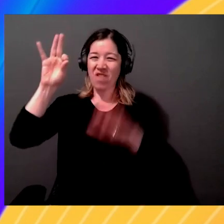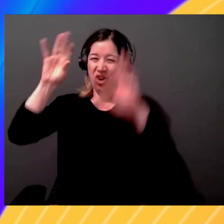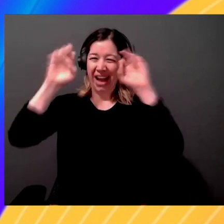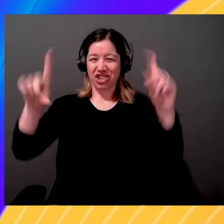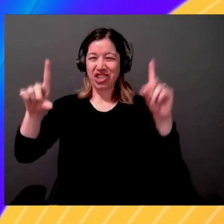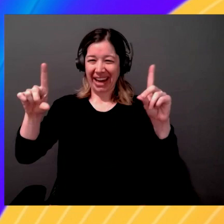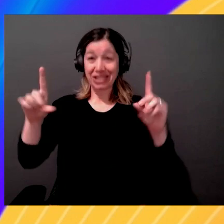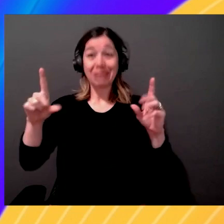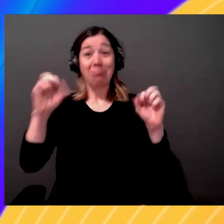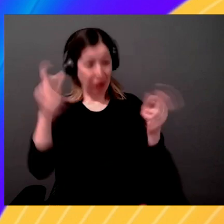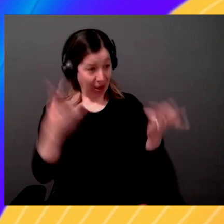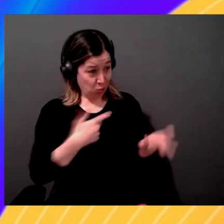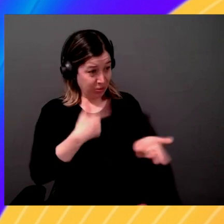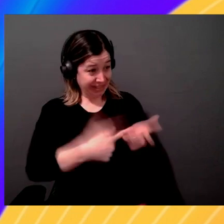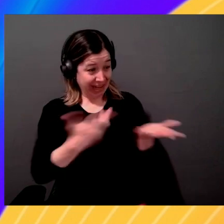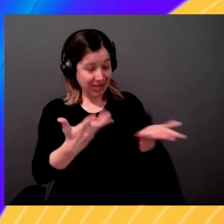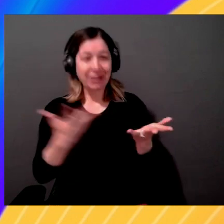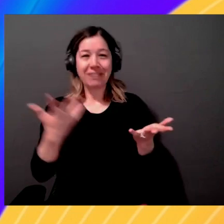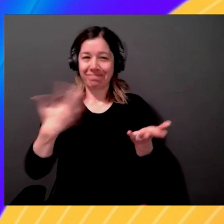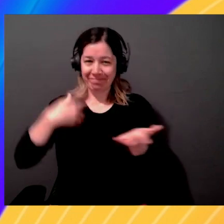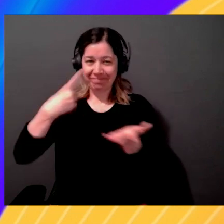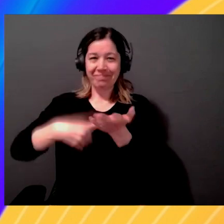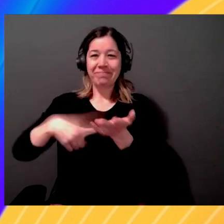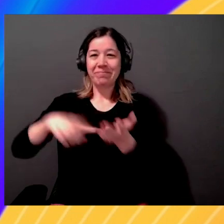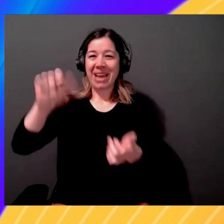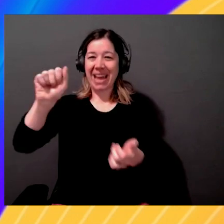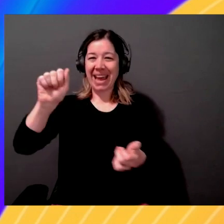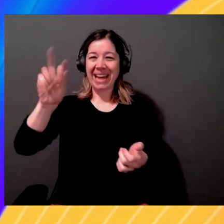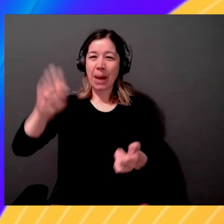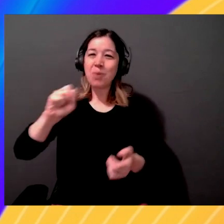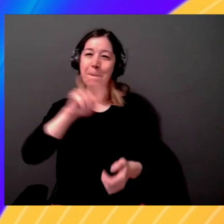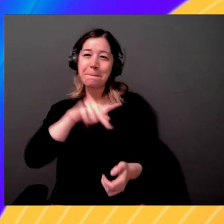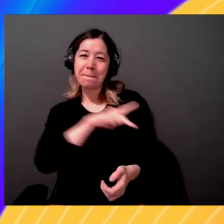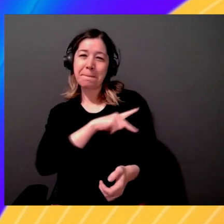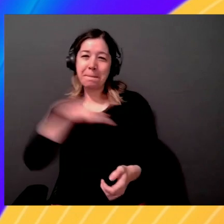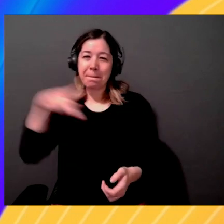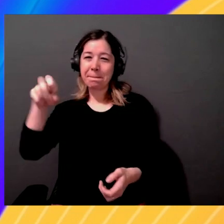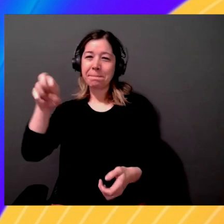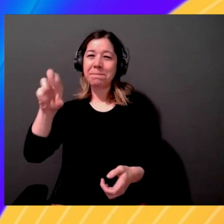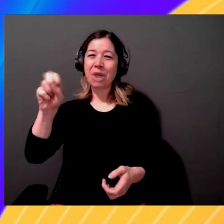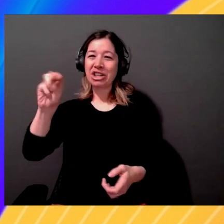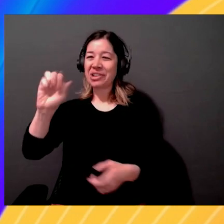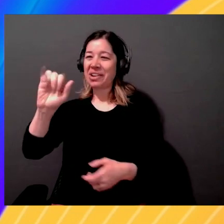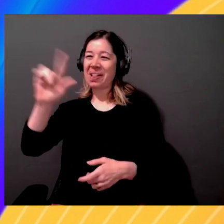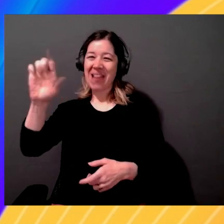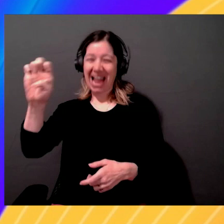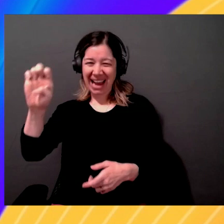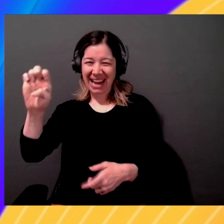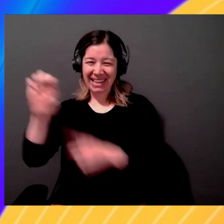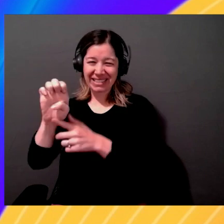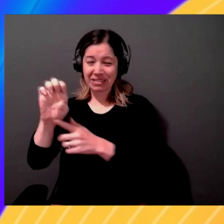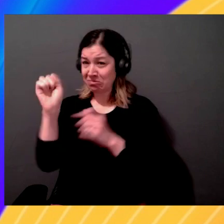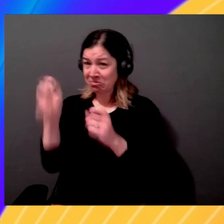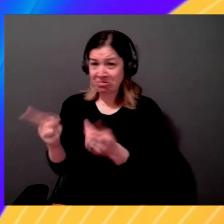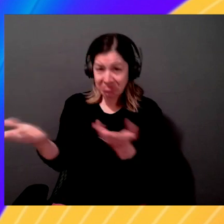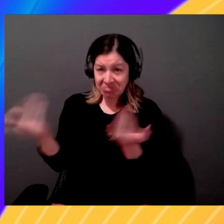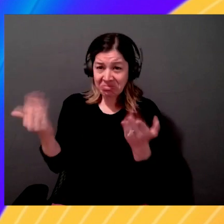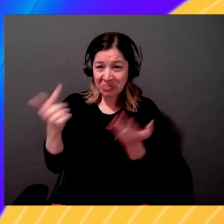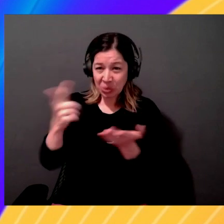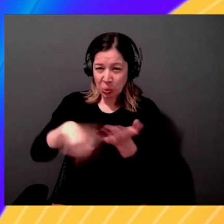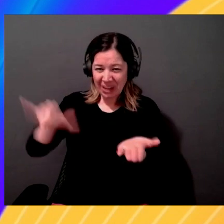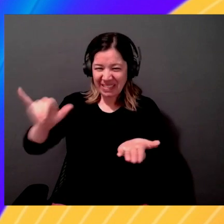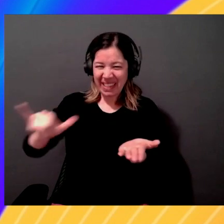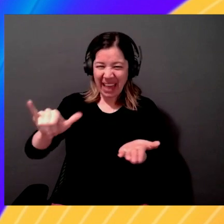what? Today we're going to talk about AWS Personalize. Awesome. Awesome. So what is AWS Personalize and how does it solve